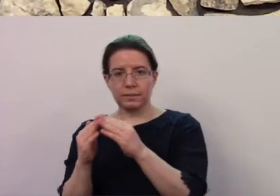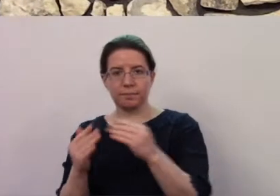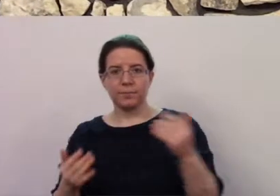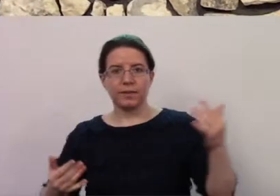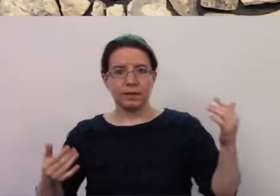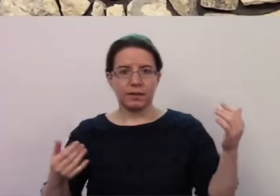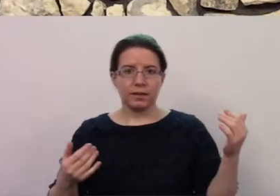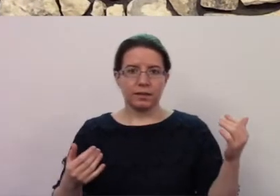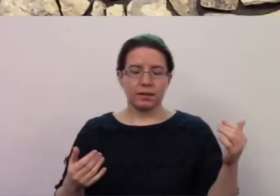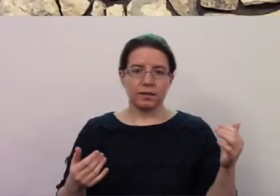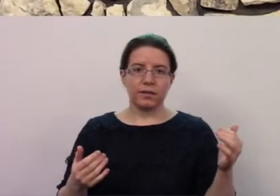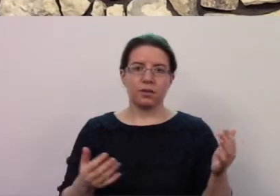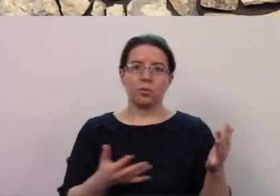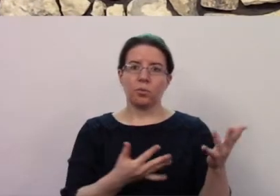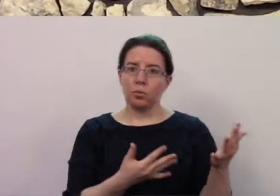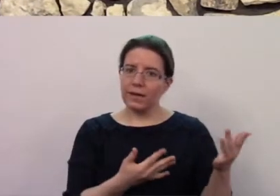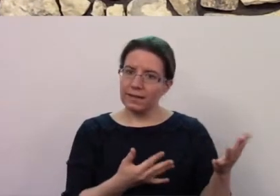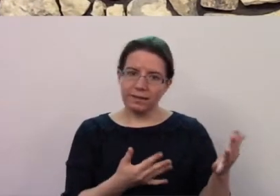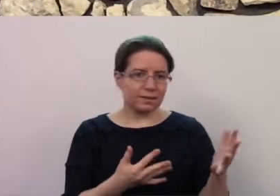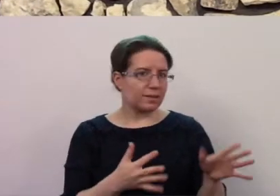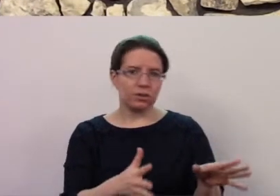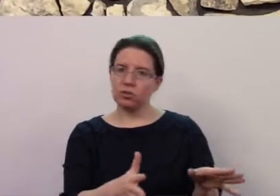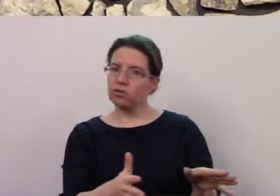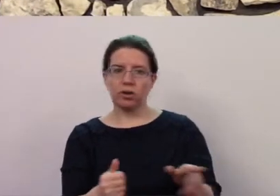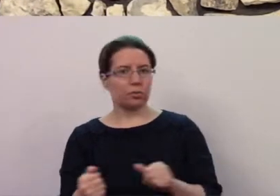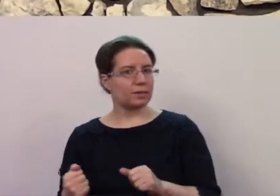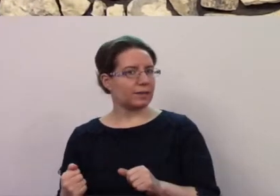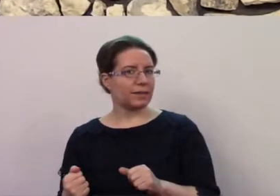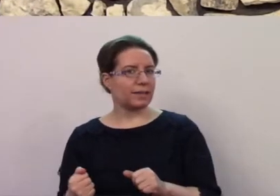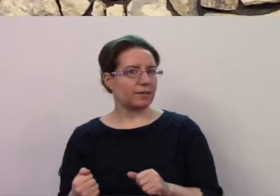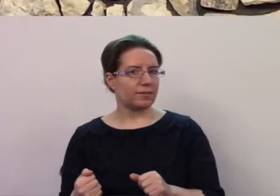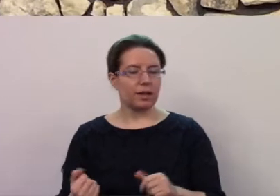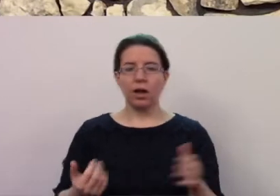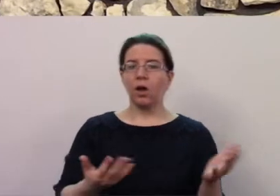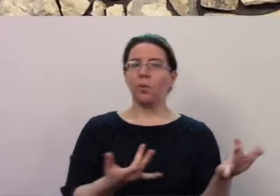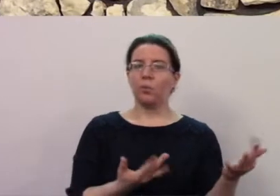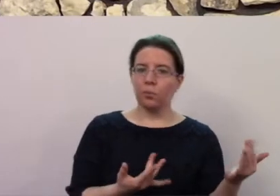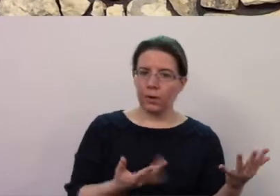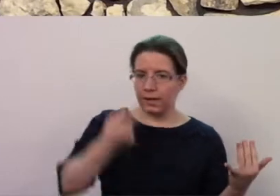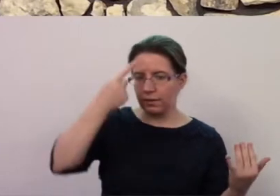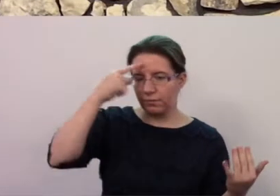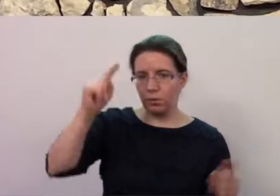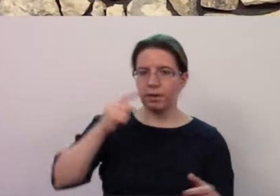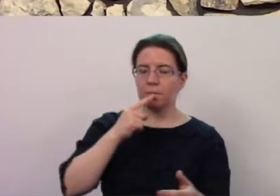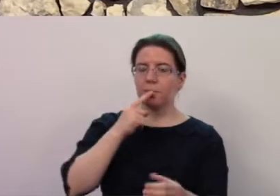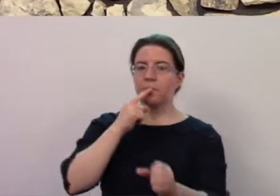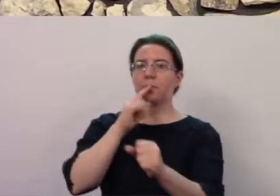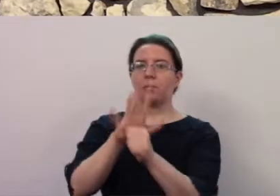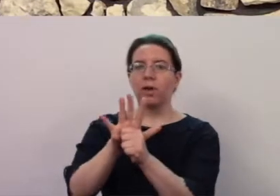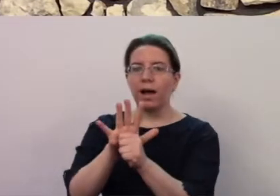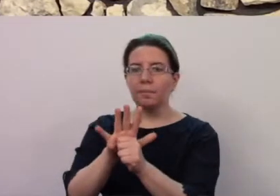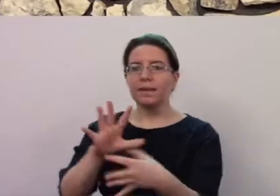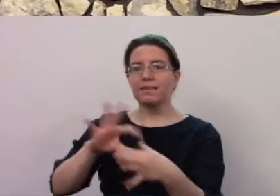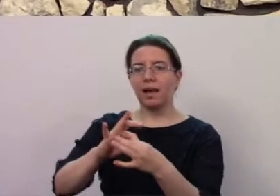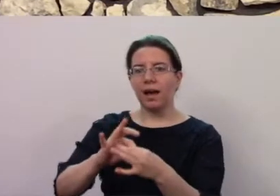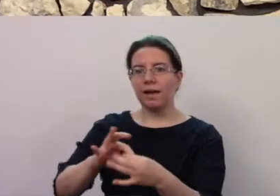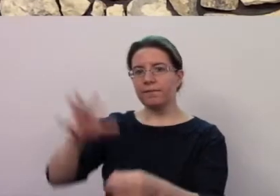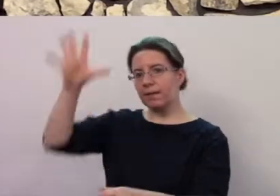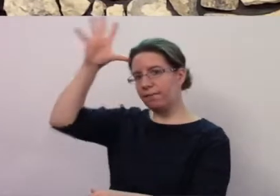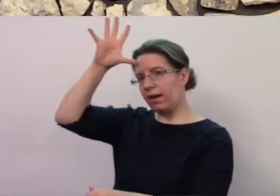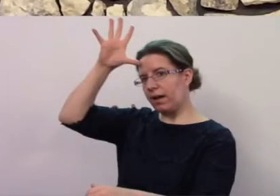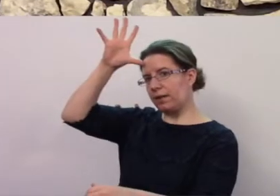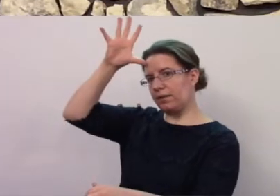of Jerusalem. Here he says, but wait. Uh-huh. Do not depart from Jerusalem, but wait for the promise, yes, of the